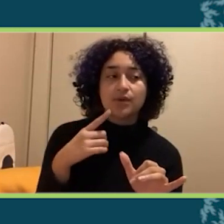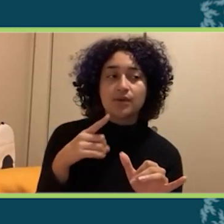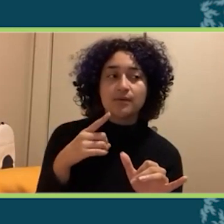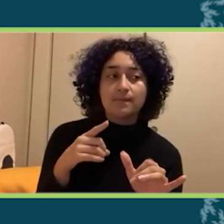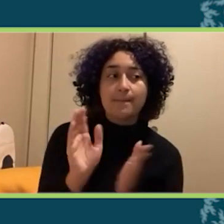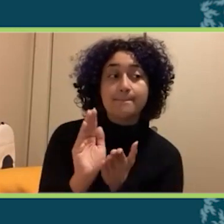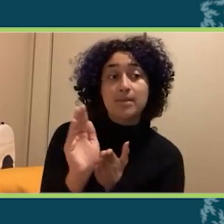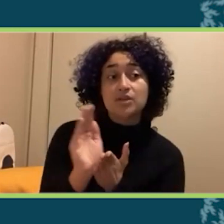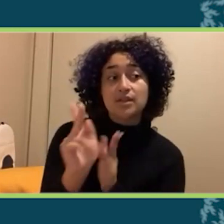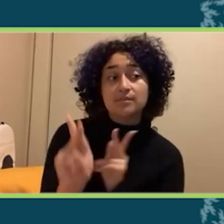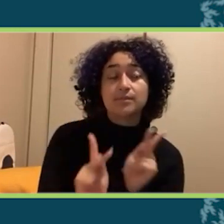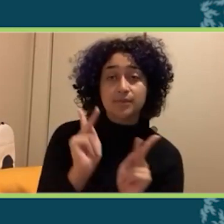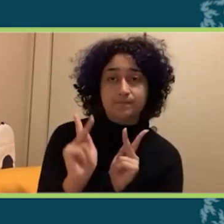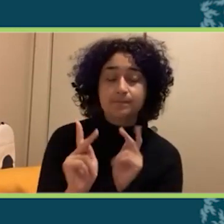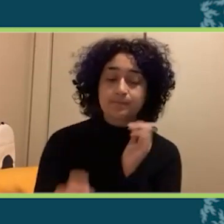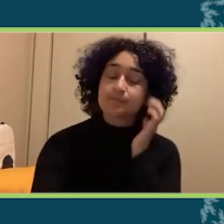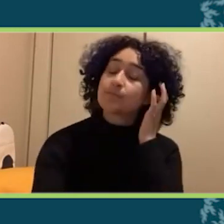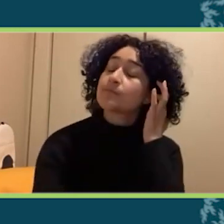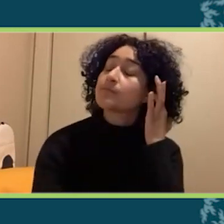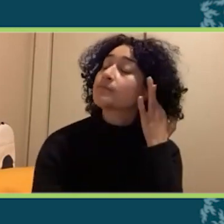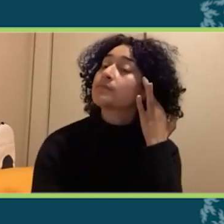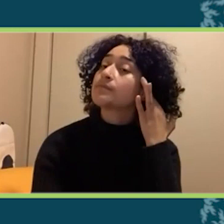marginalized communities, including